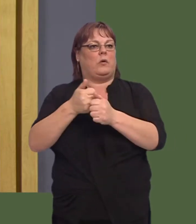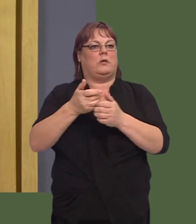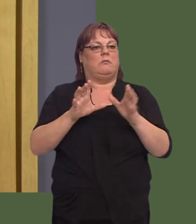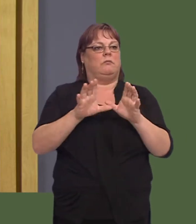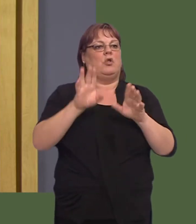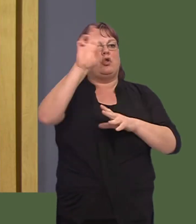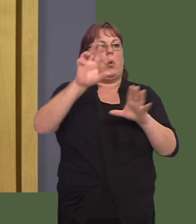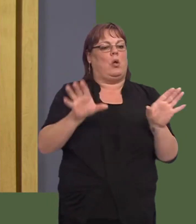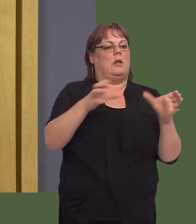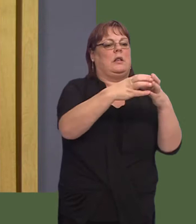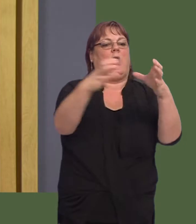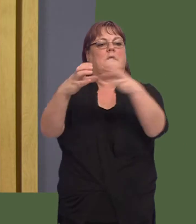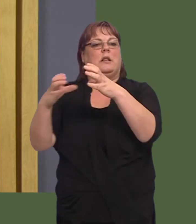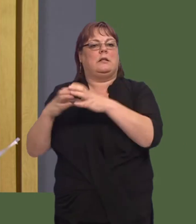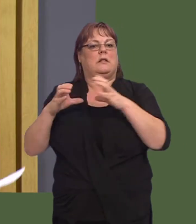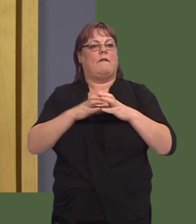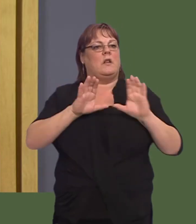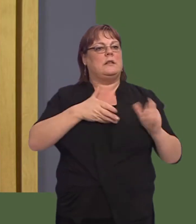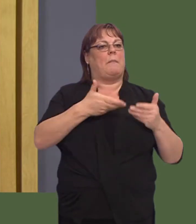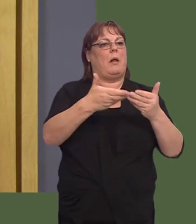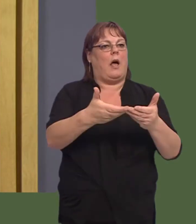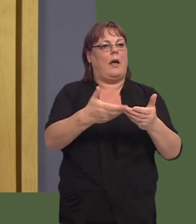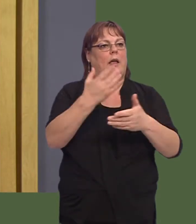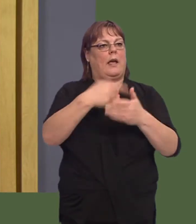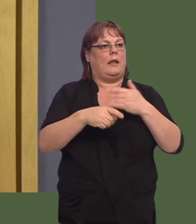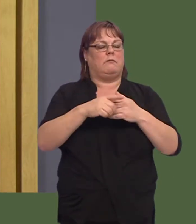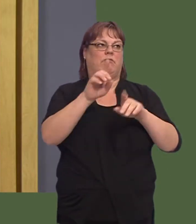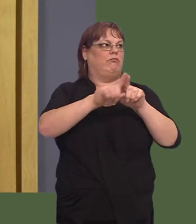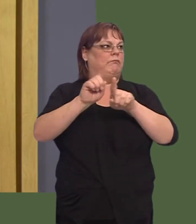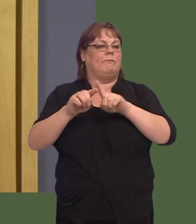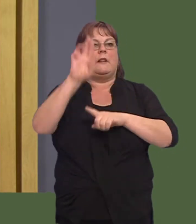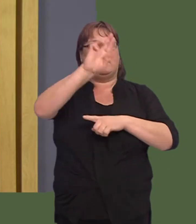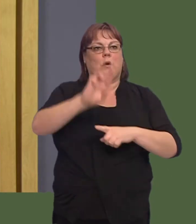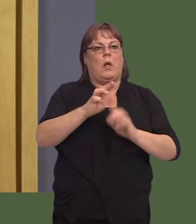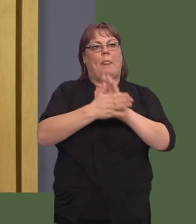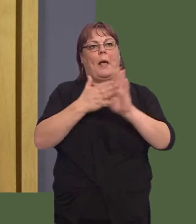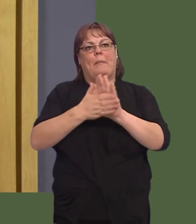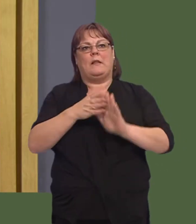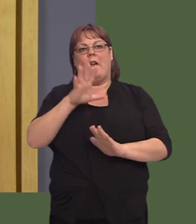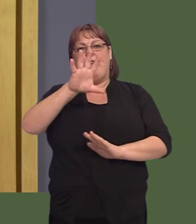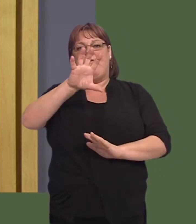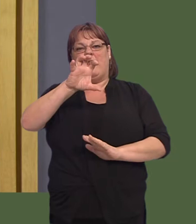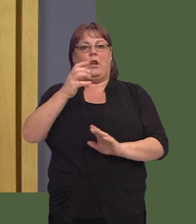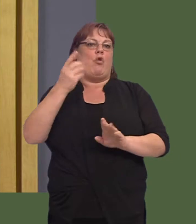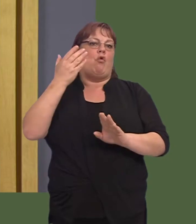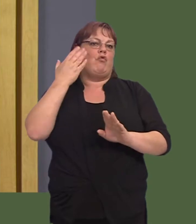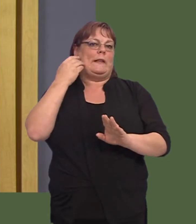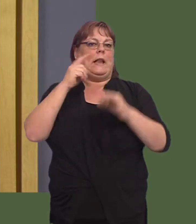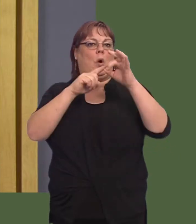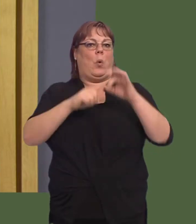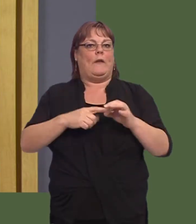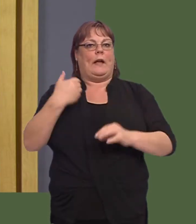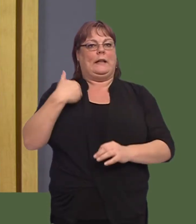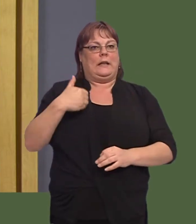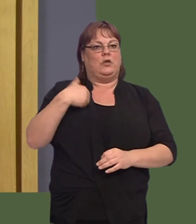supply cluster arrangements across 86 schools and in times of austerity. That will enable the appointment of approximately 50 recently qualified